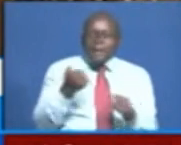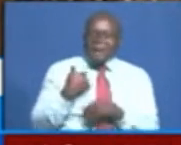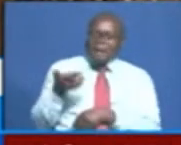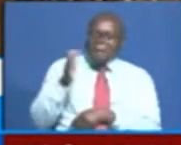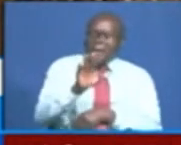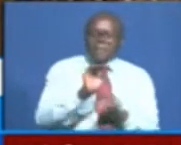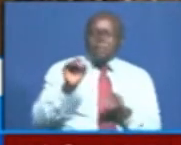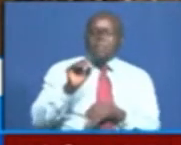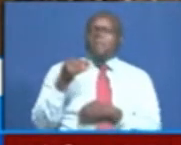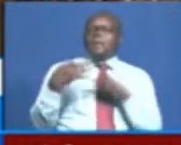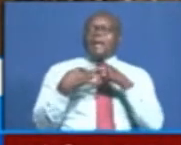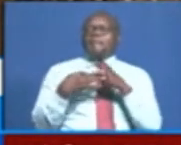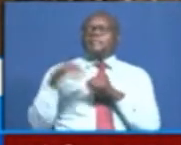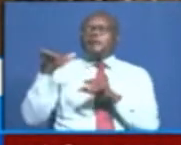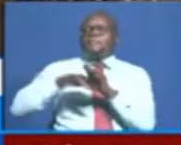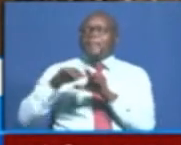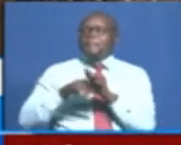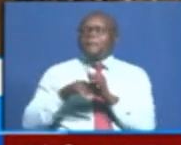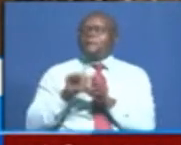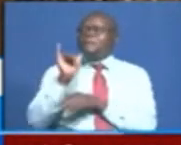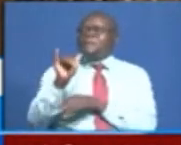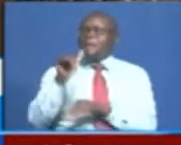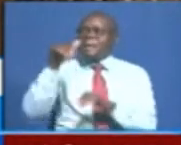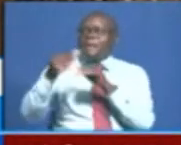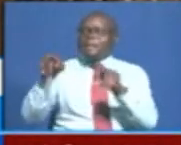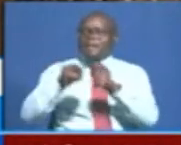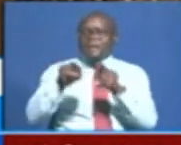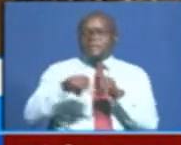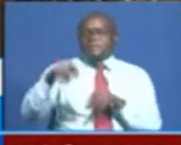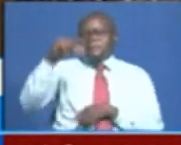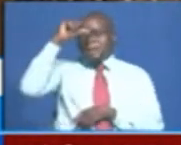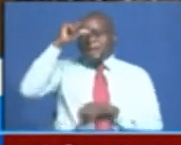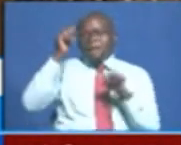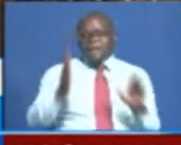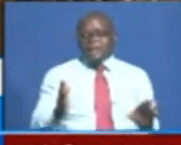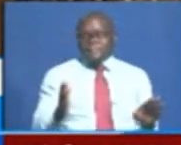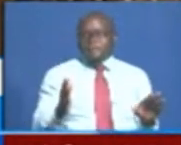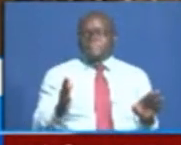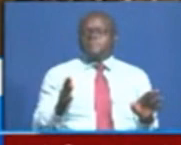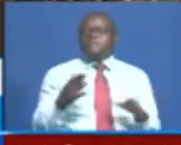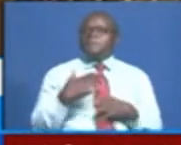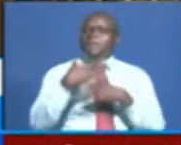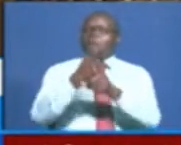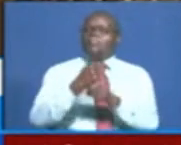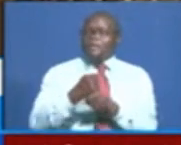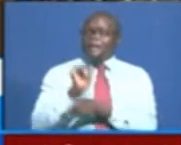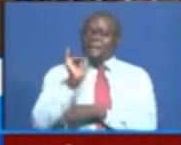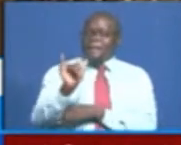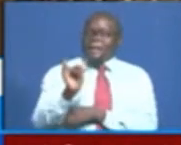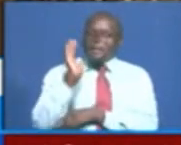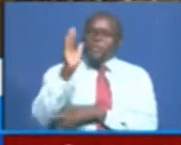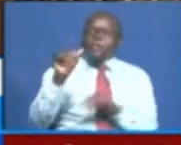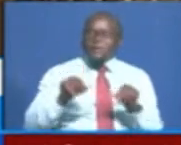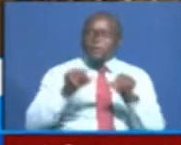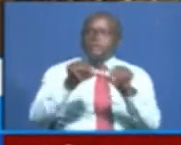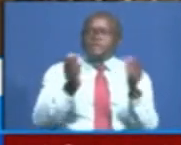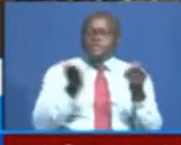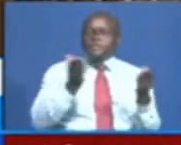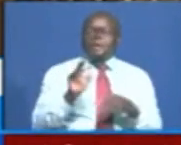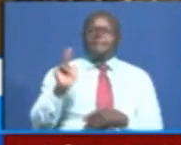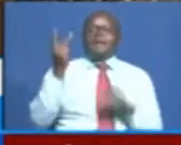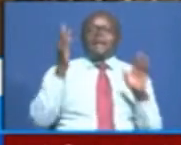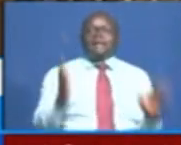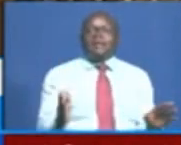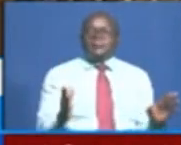members of the 3rd Senate who are elected as governors. I'm confident that they will continue to serve Kenyans in